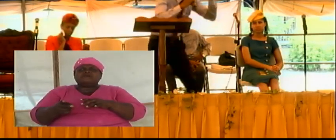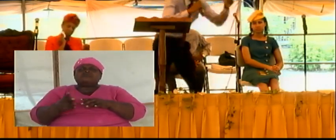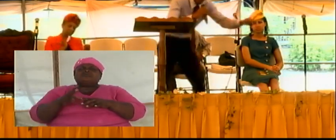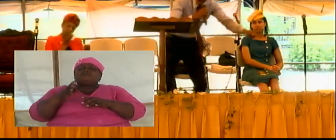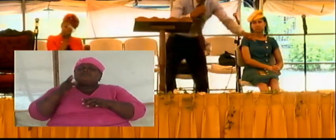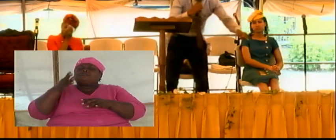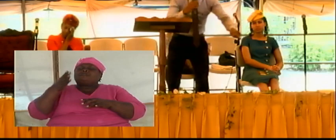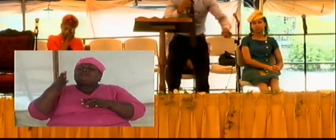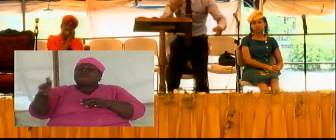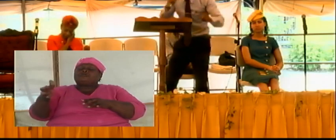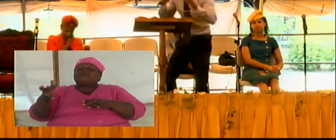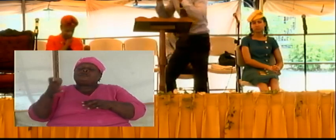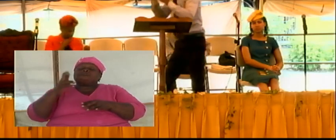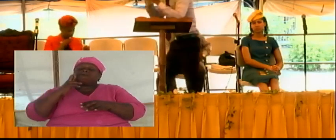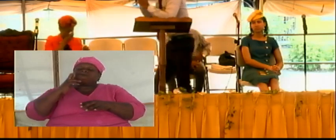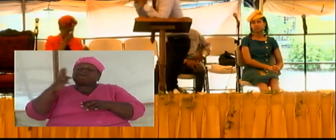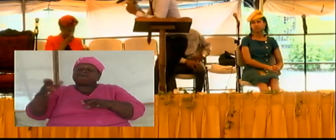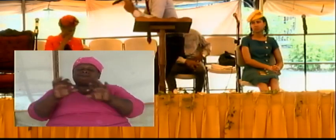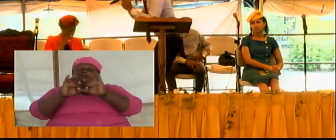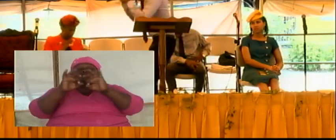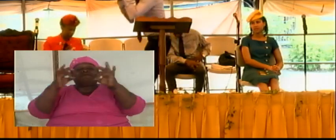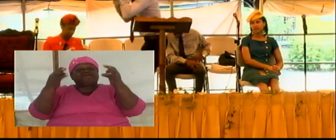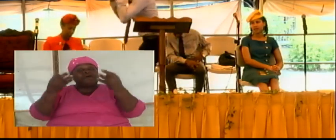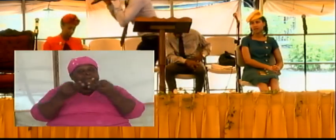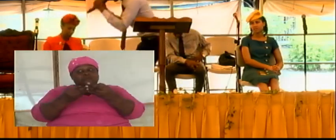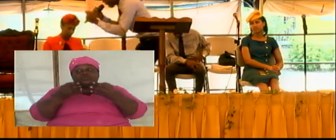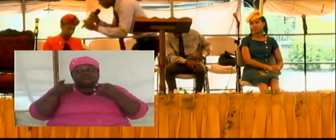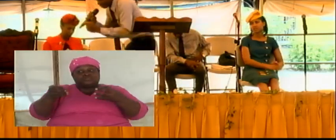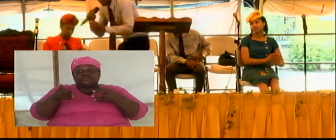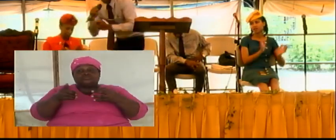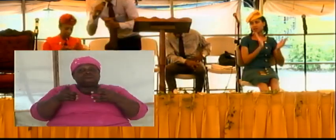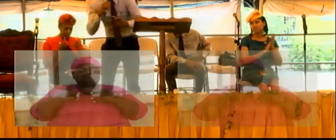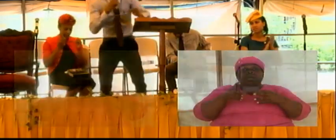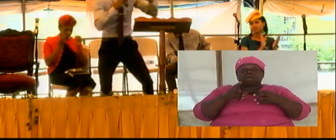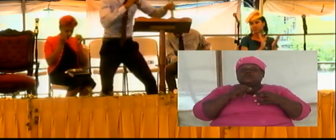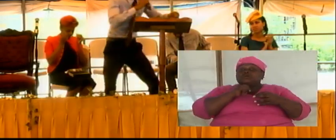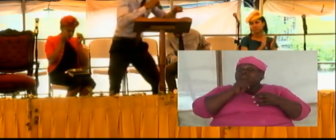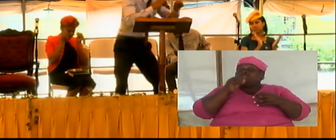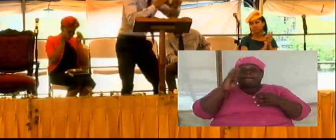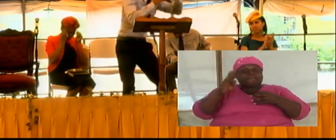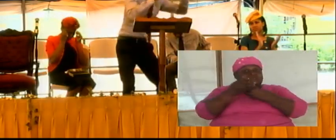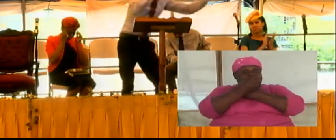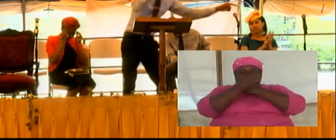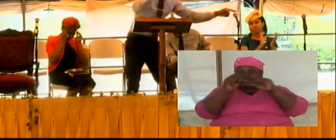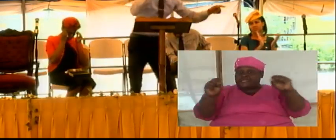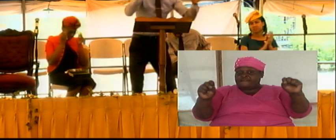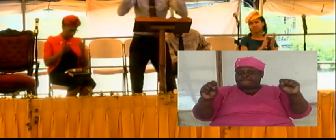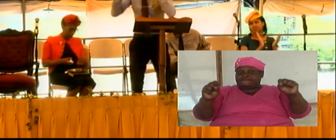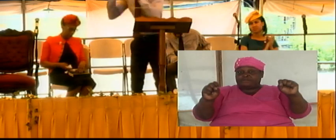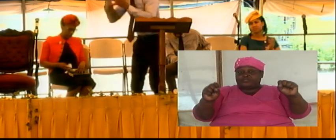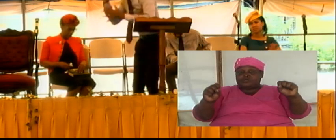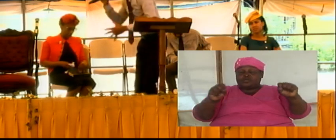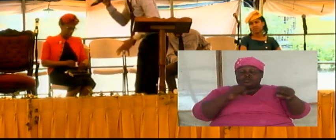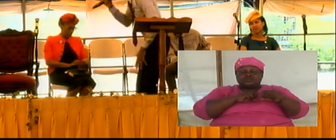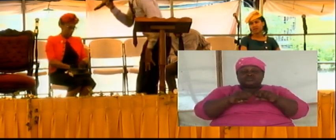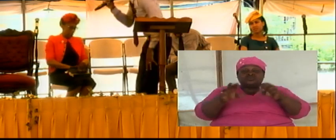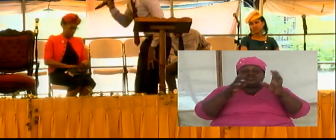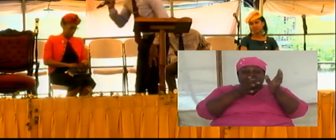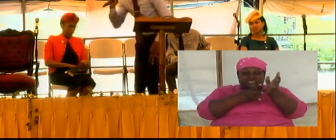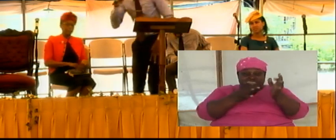be destroyed. Jesus gave us a condition to get into the church of the living